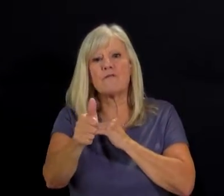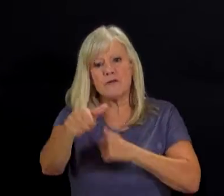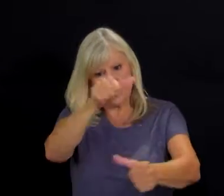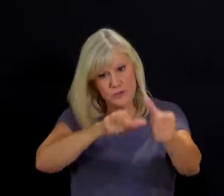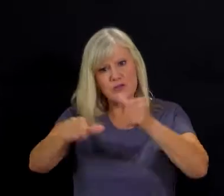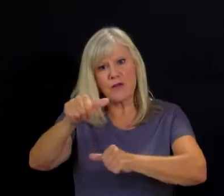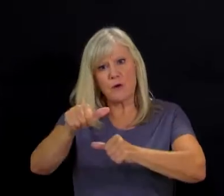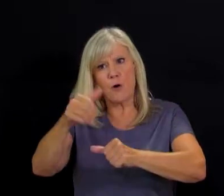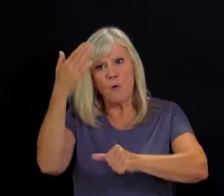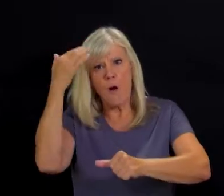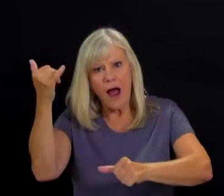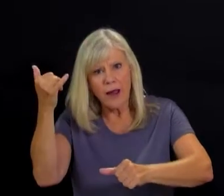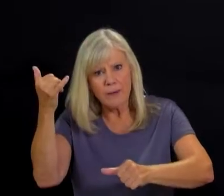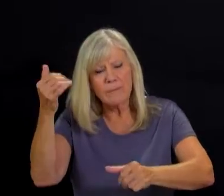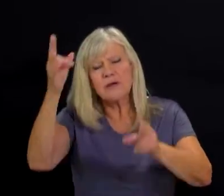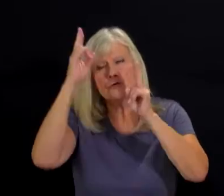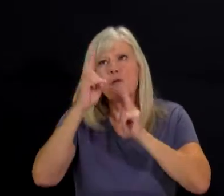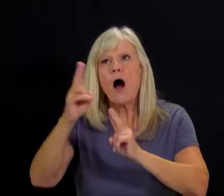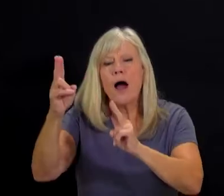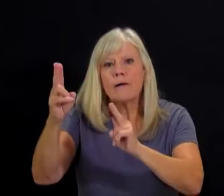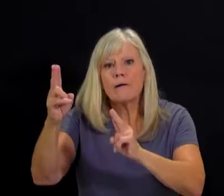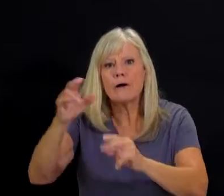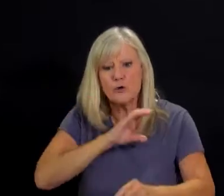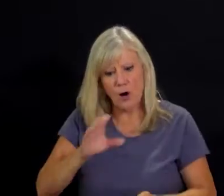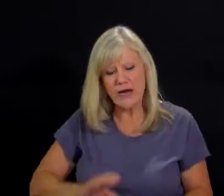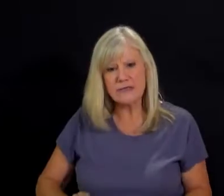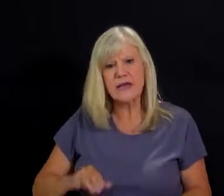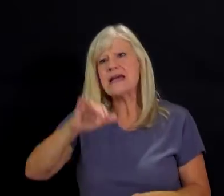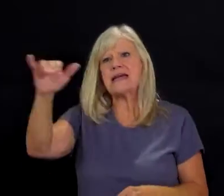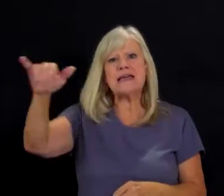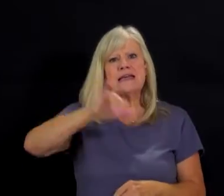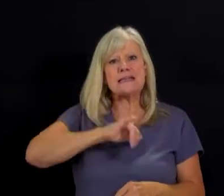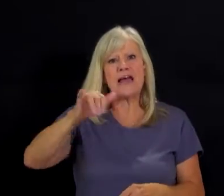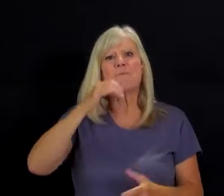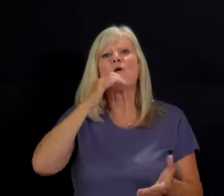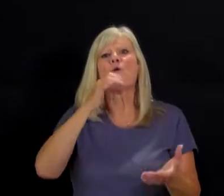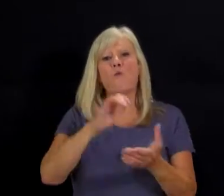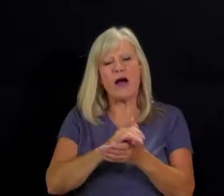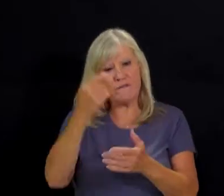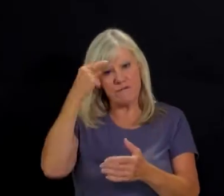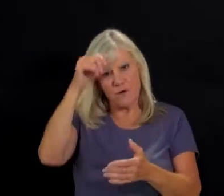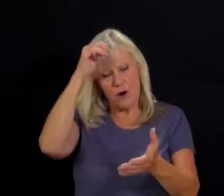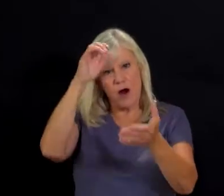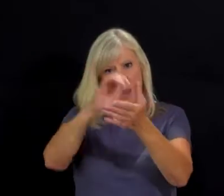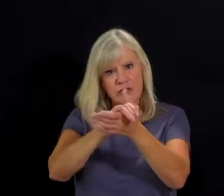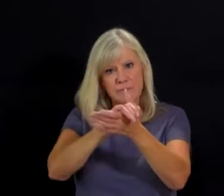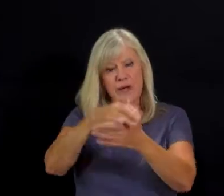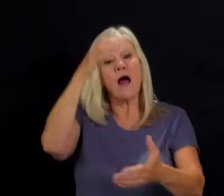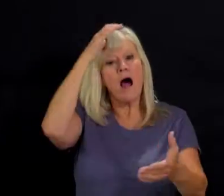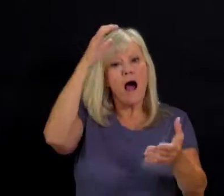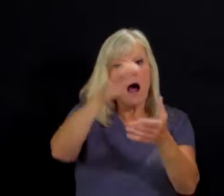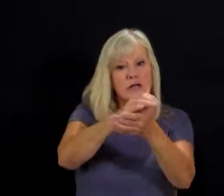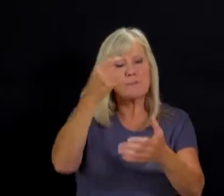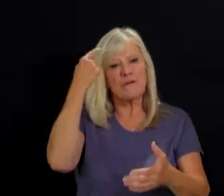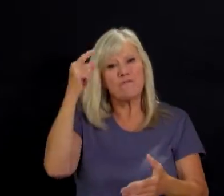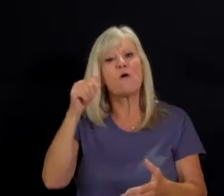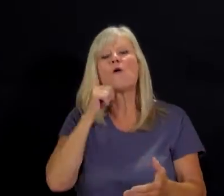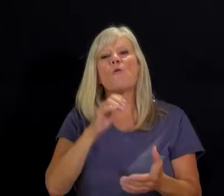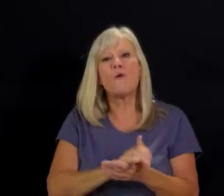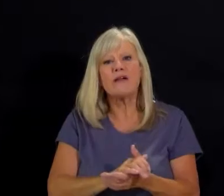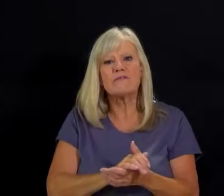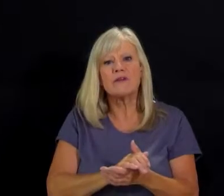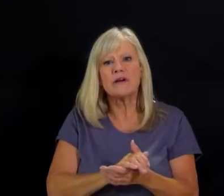Christ. As wife is to husband and husband is to wife, so Christ is to the church and the church is